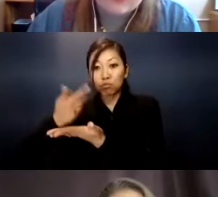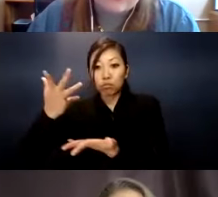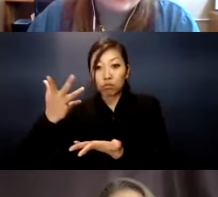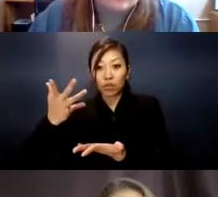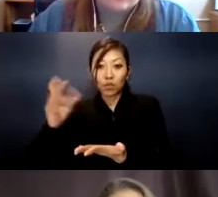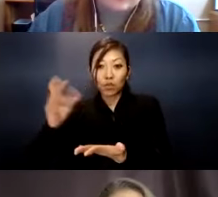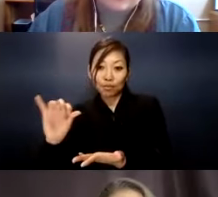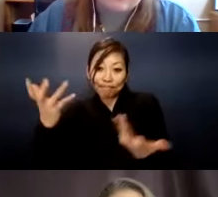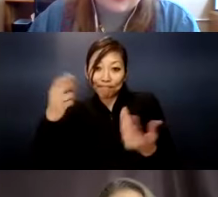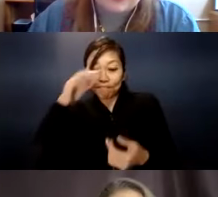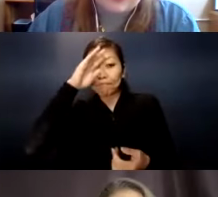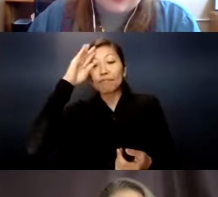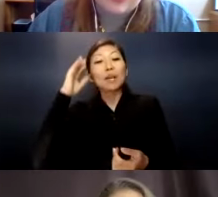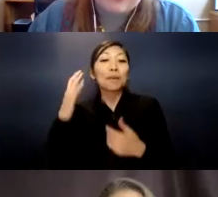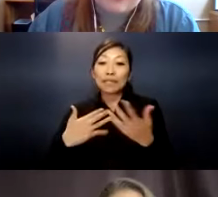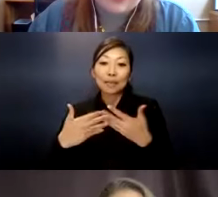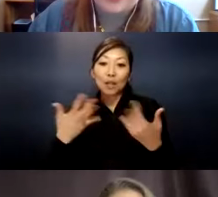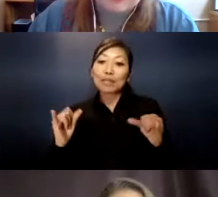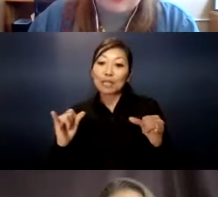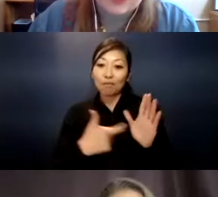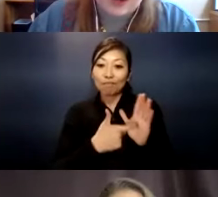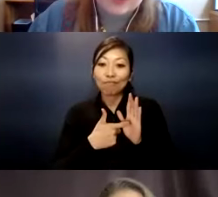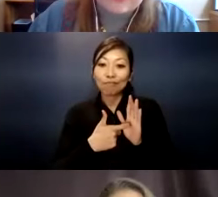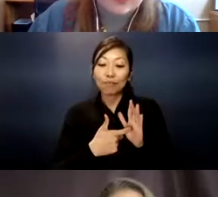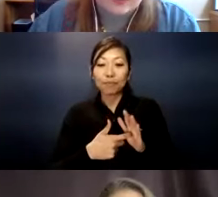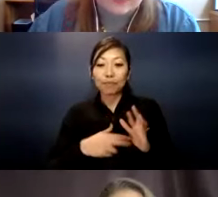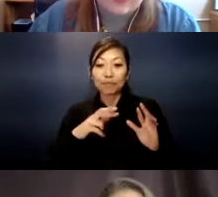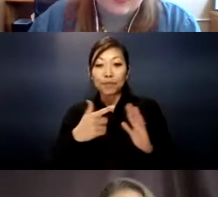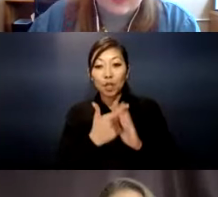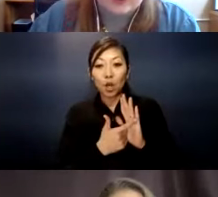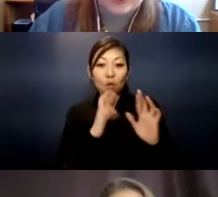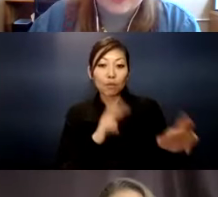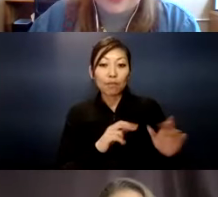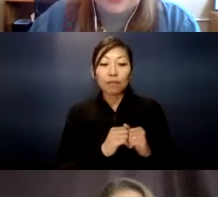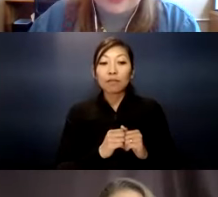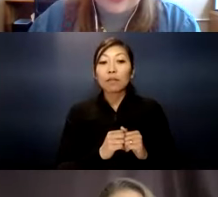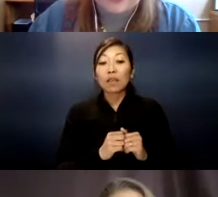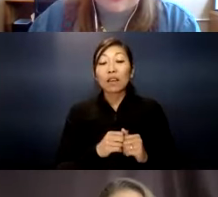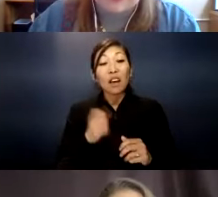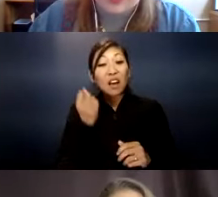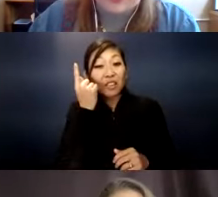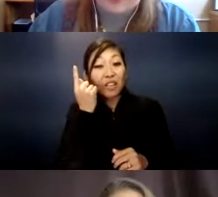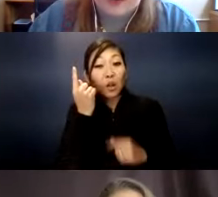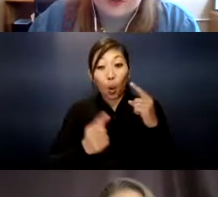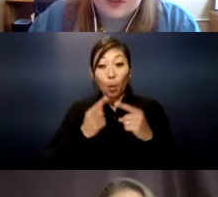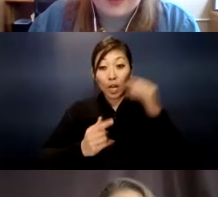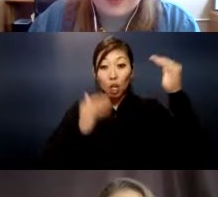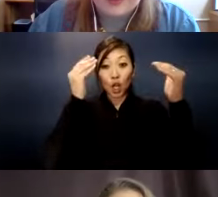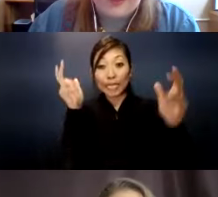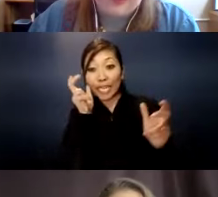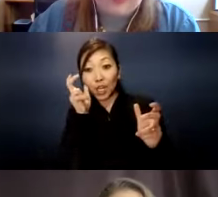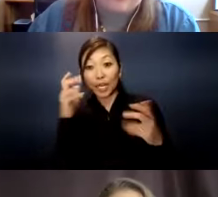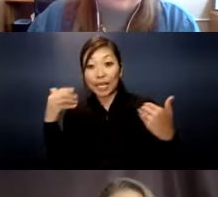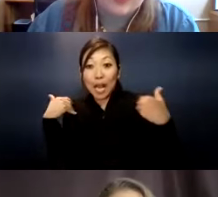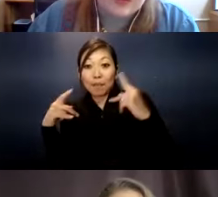But also as an adult, it can be really hard to hear this disclosure. I mean, what's harder still